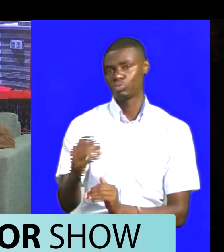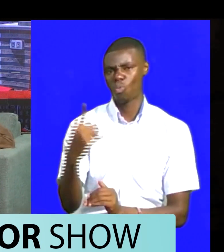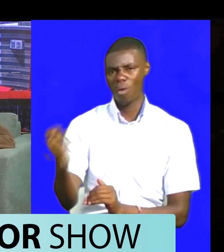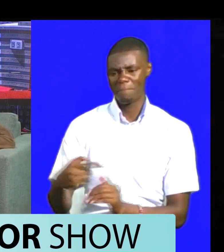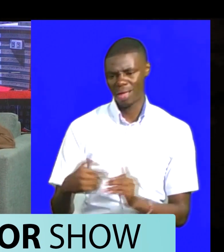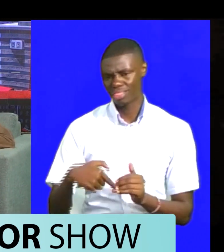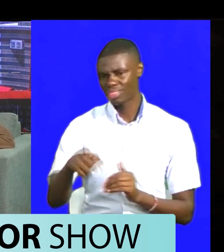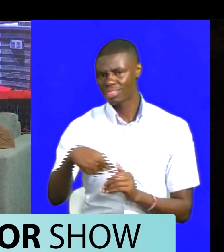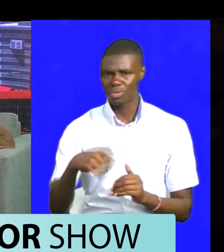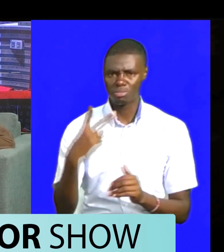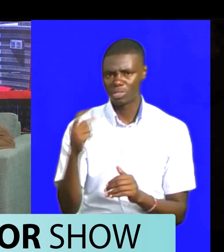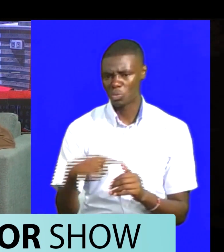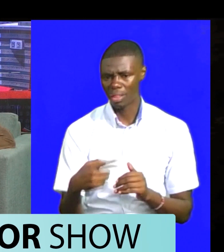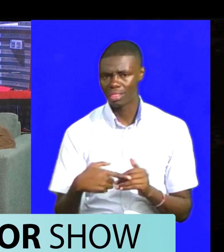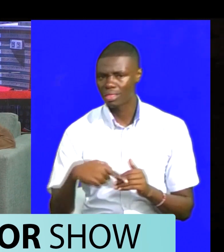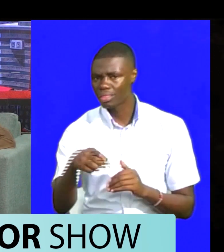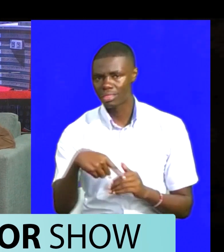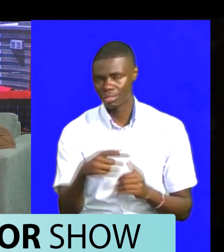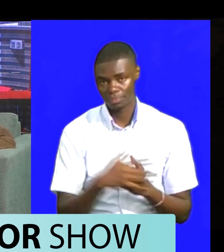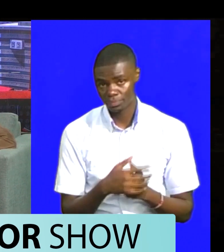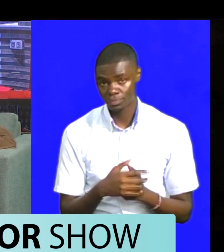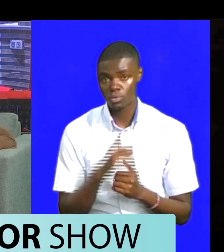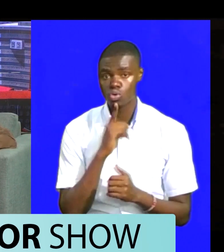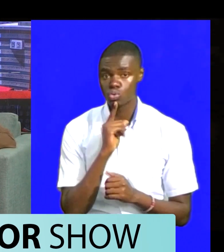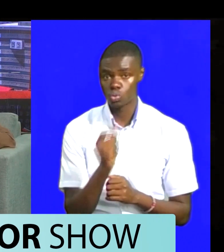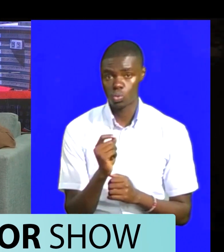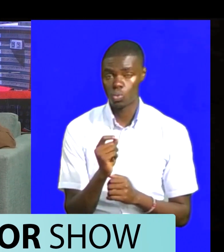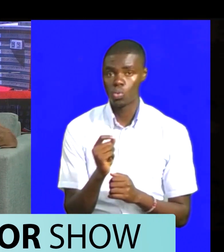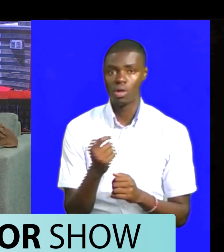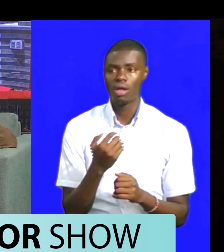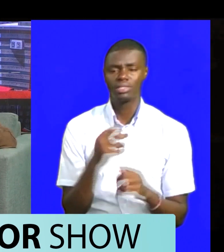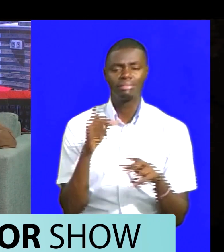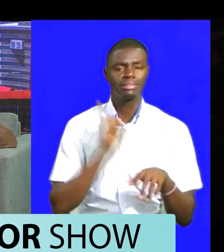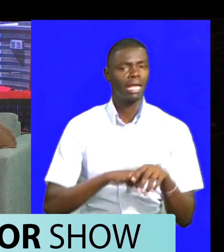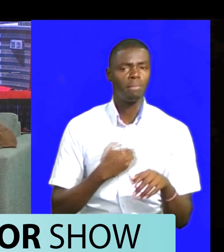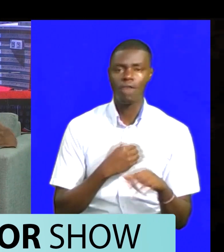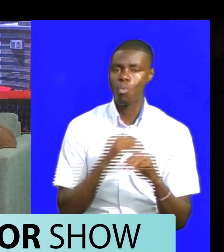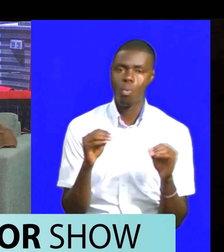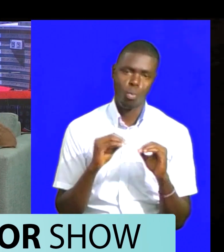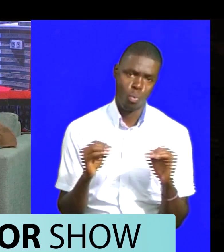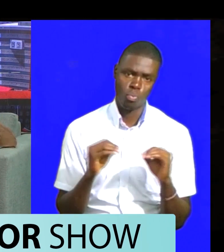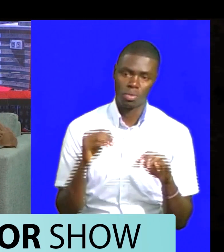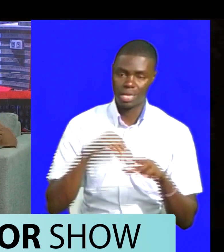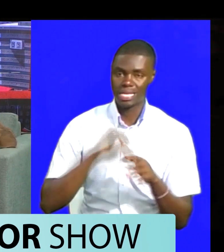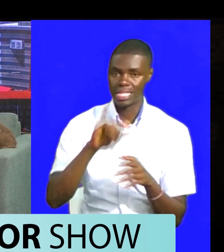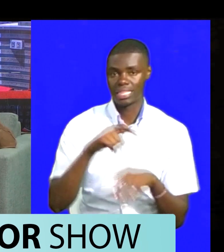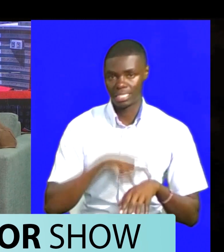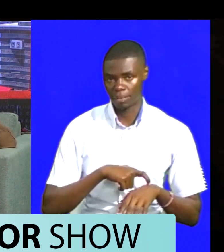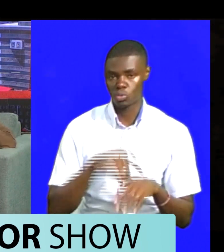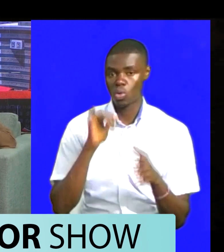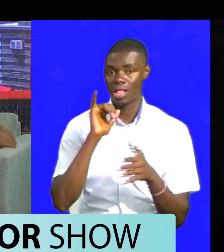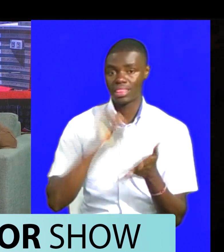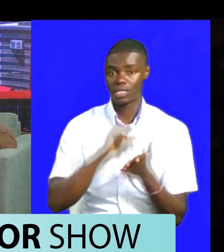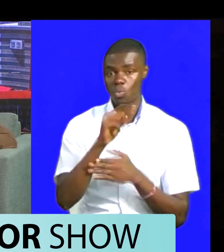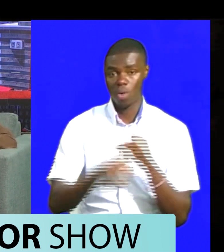1 month, or maybe 2 months. Yeah, so really there is no time, within that period. That 1 year